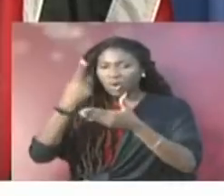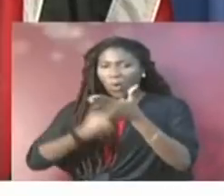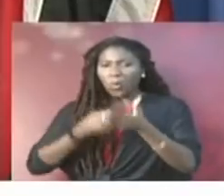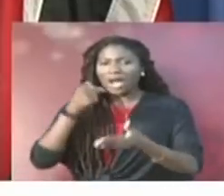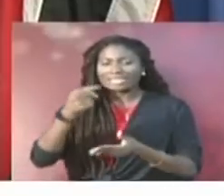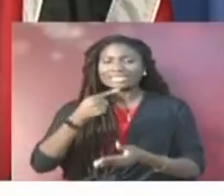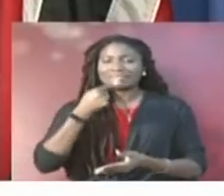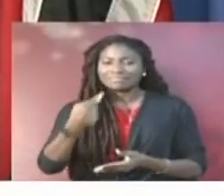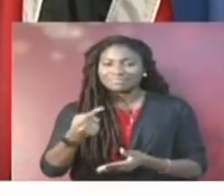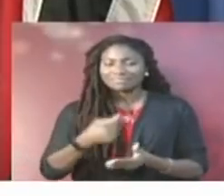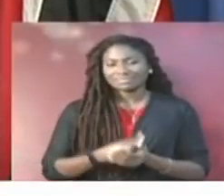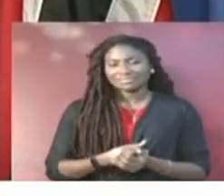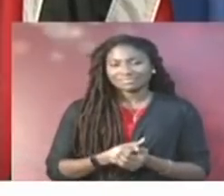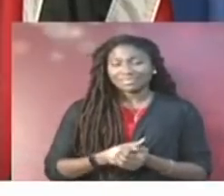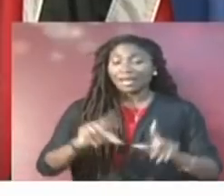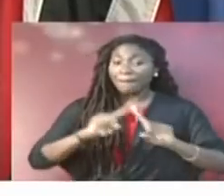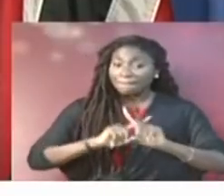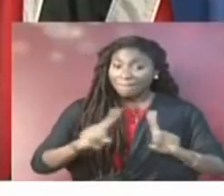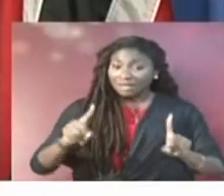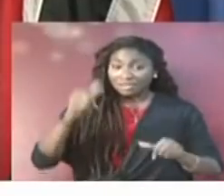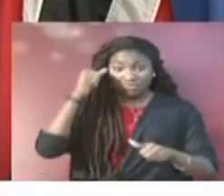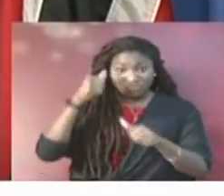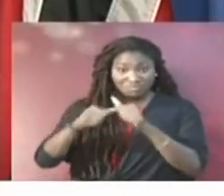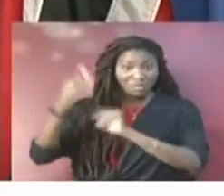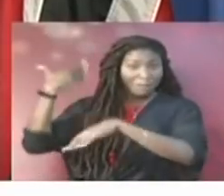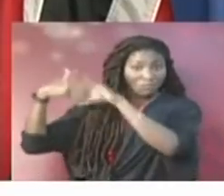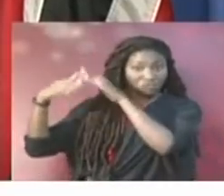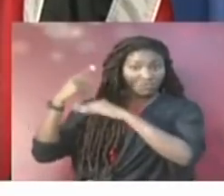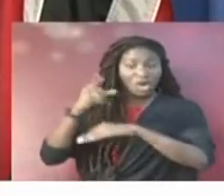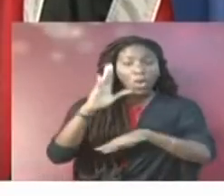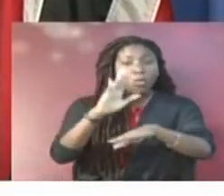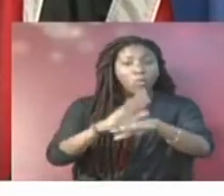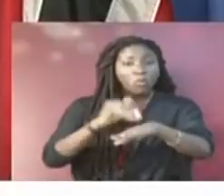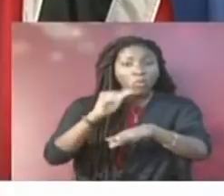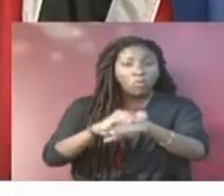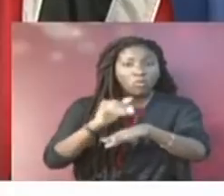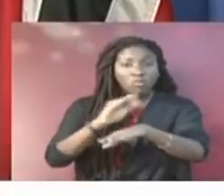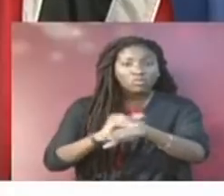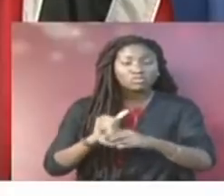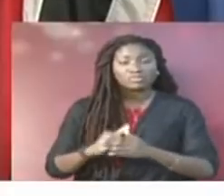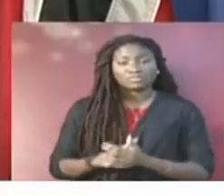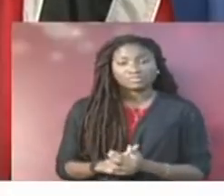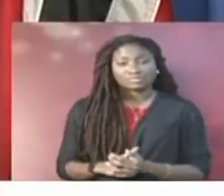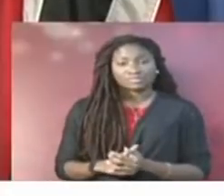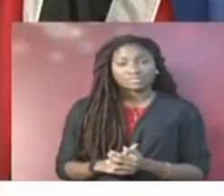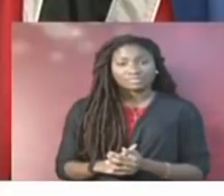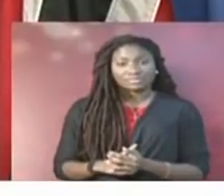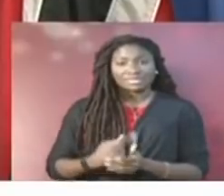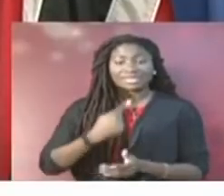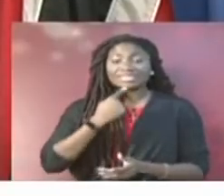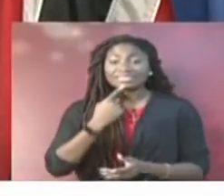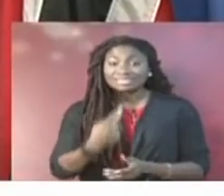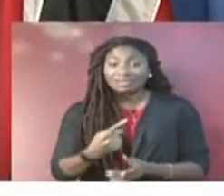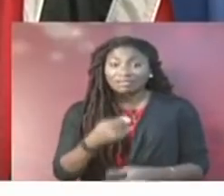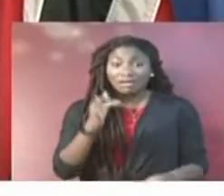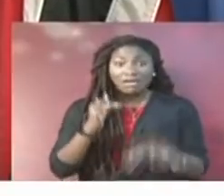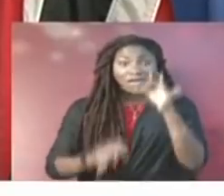was cautioning about arriving at this station, I said if we do get to this